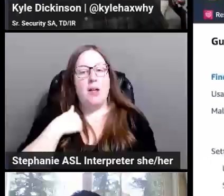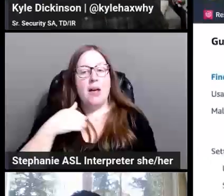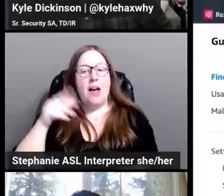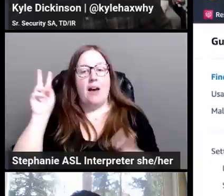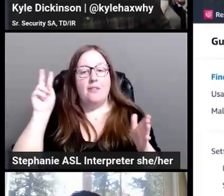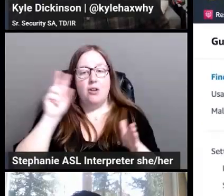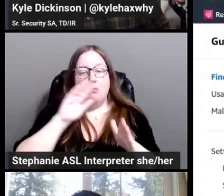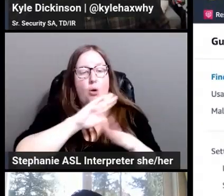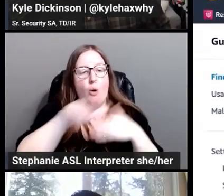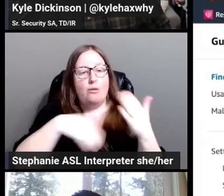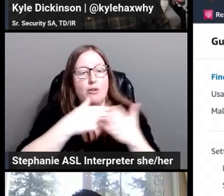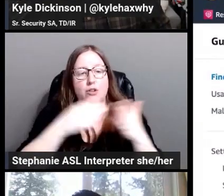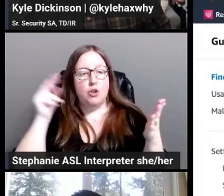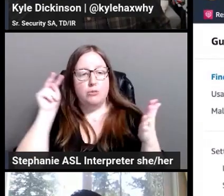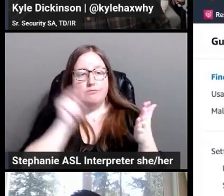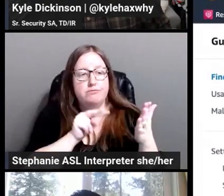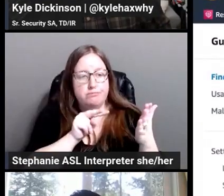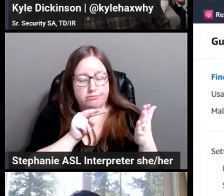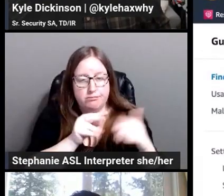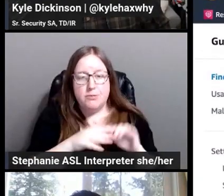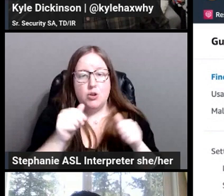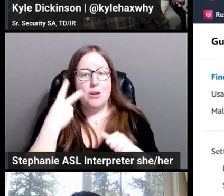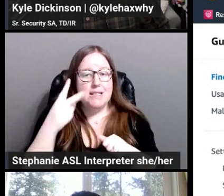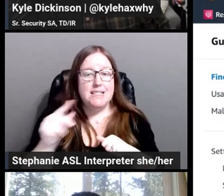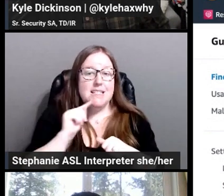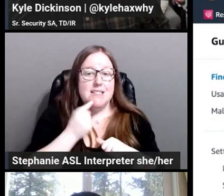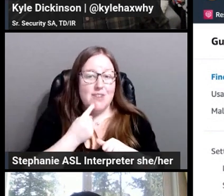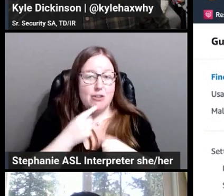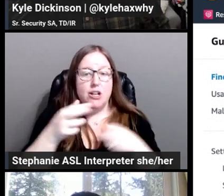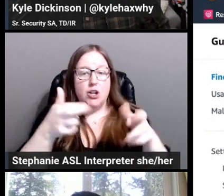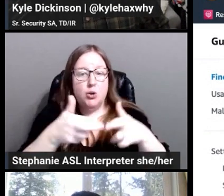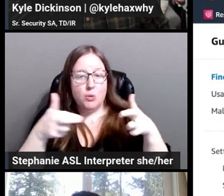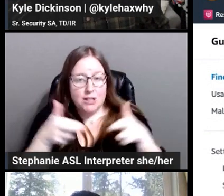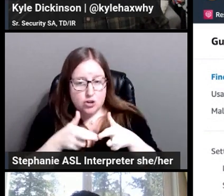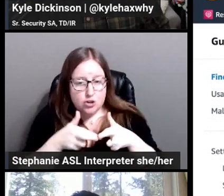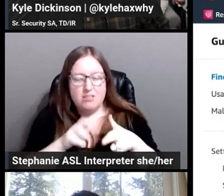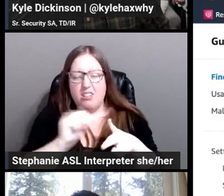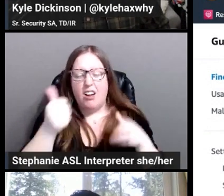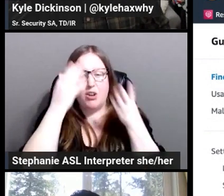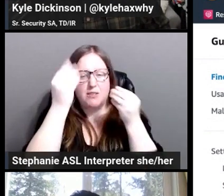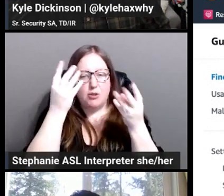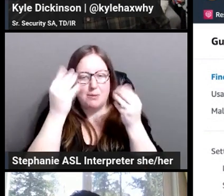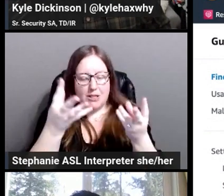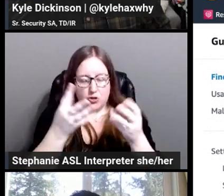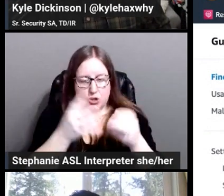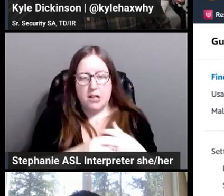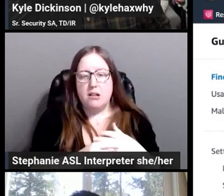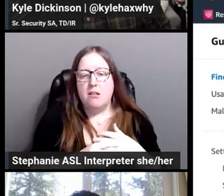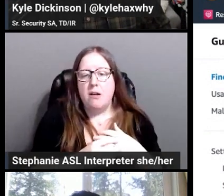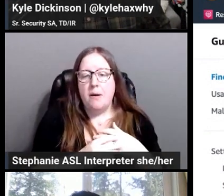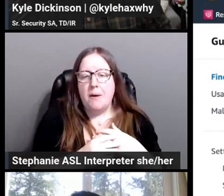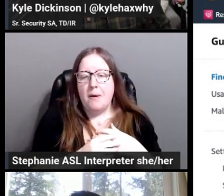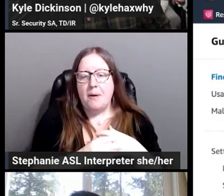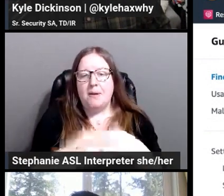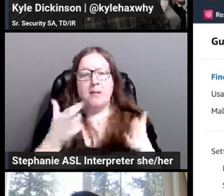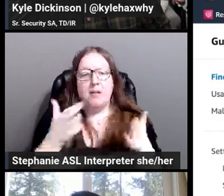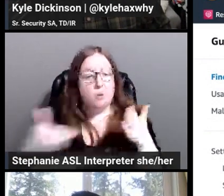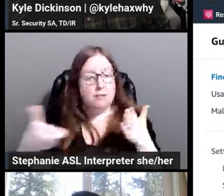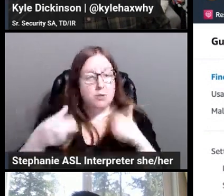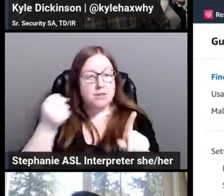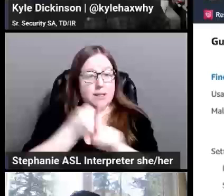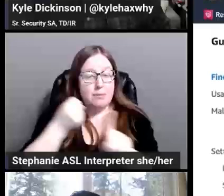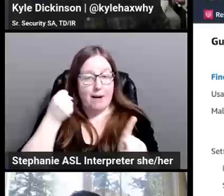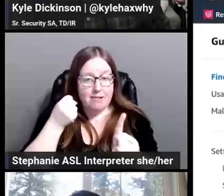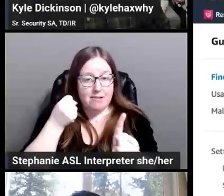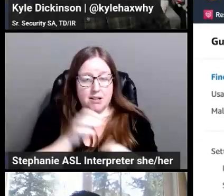which just talks that, okay, severity, region, etc. It talks about the resources affected,